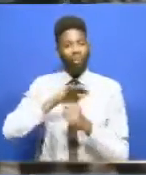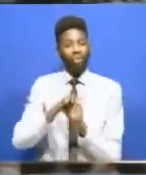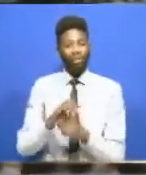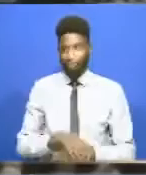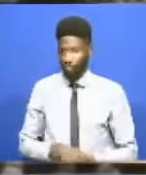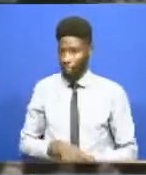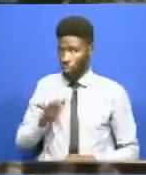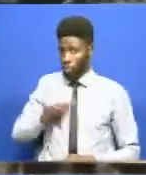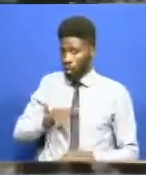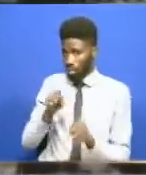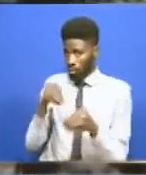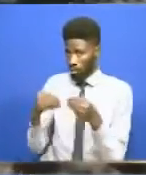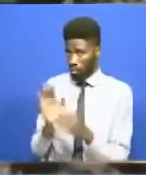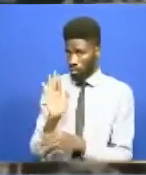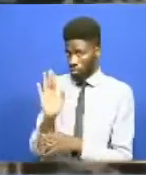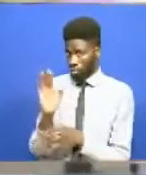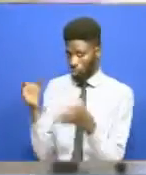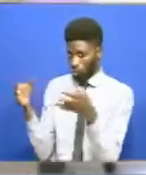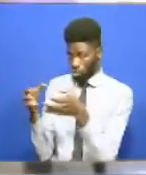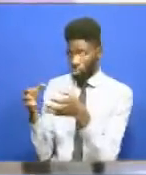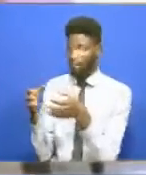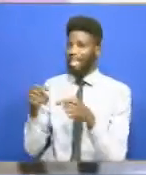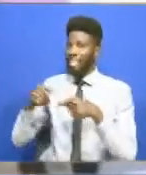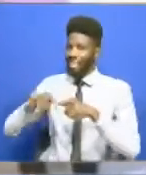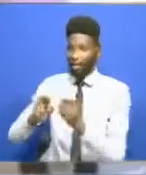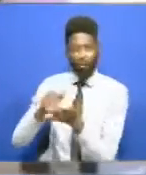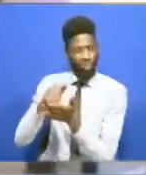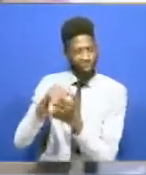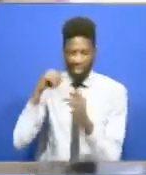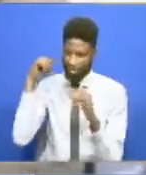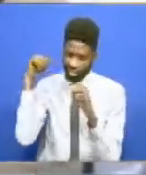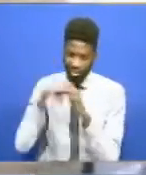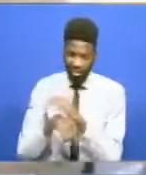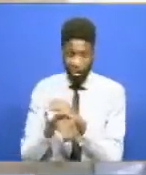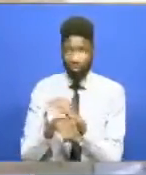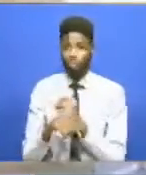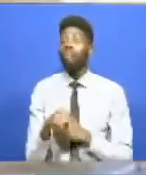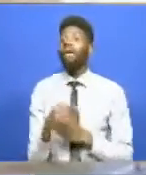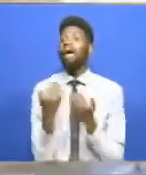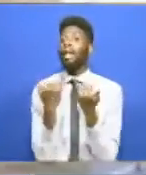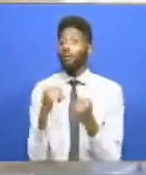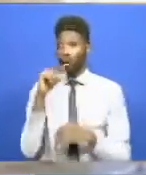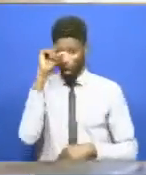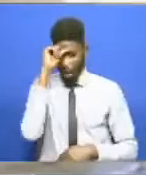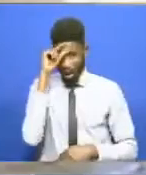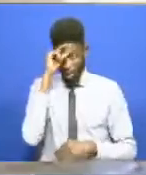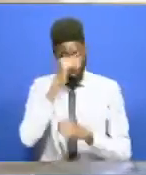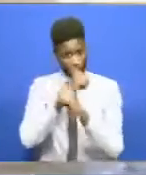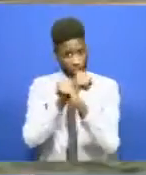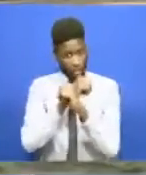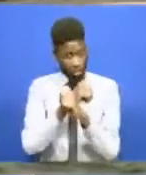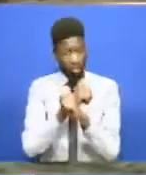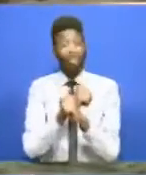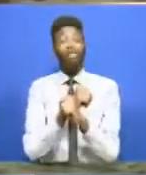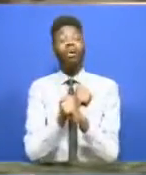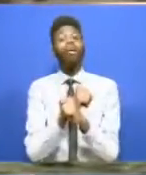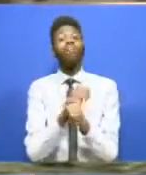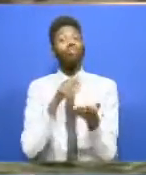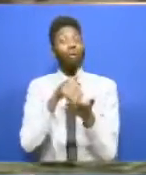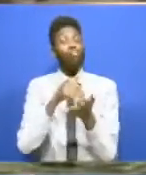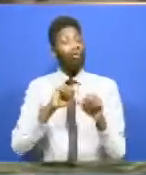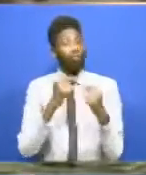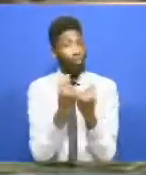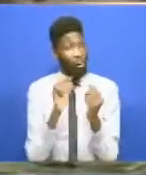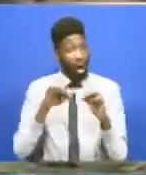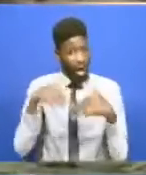with disabilities have become even more vulnerable. In this regard, the government is cushioning such groups by allowing them